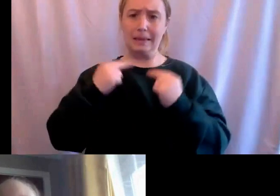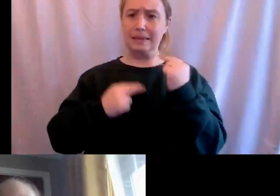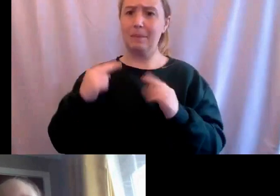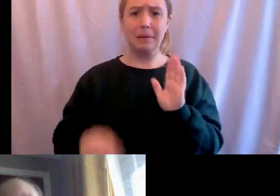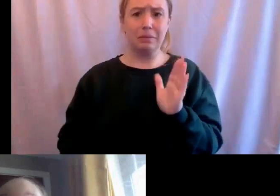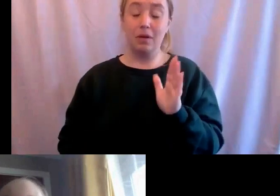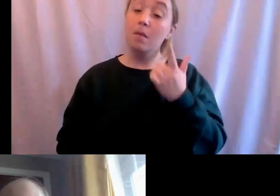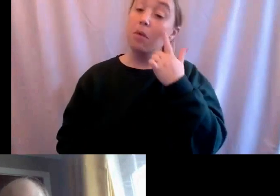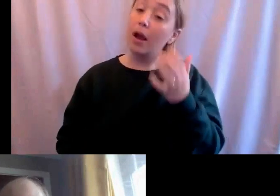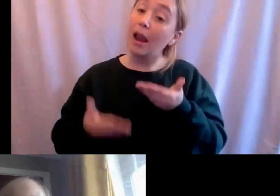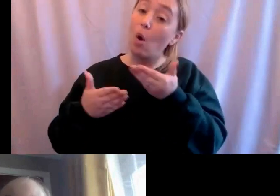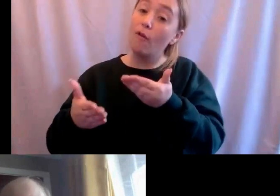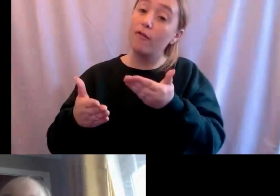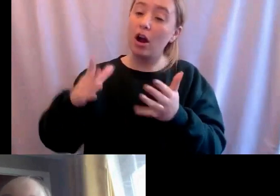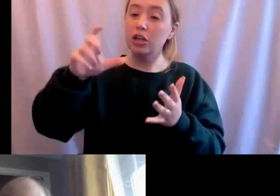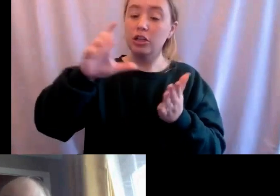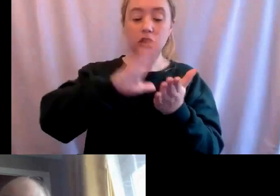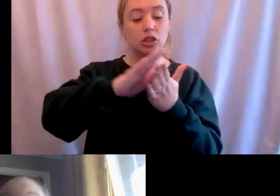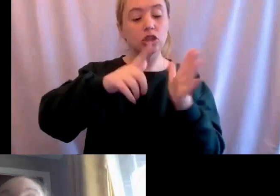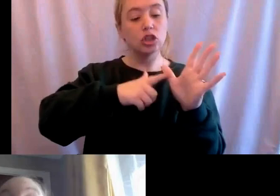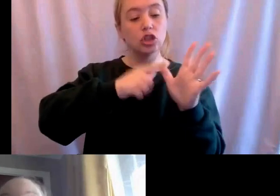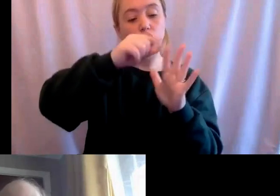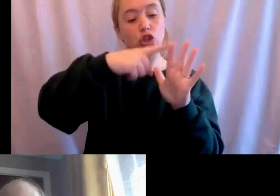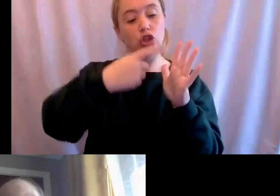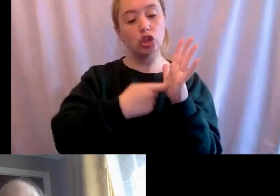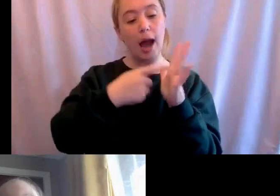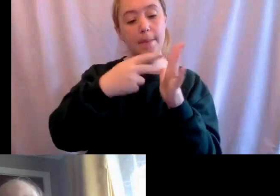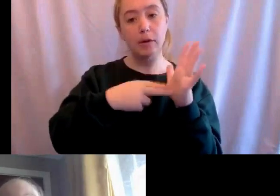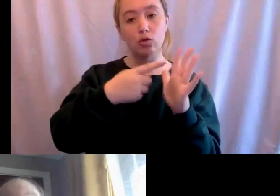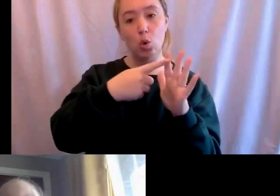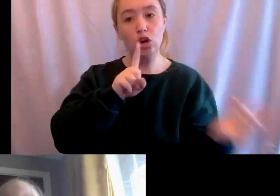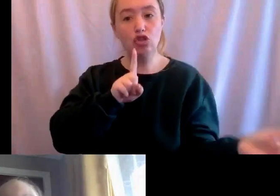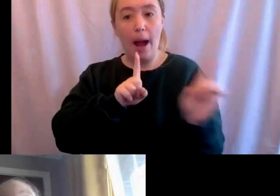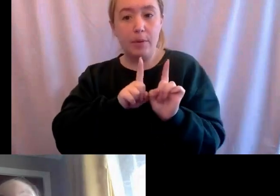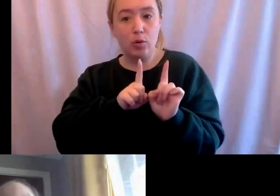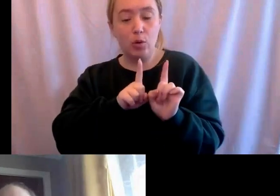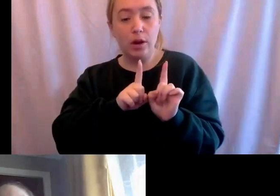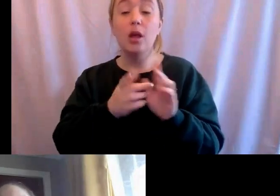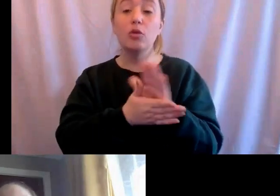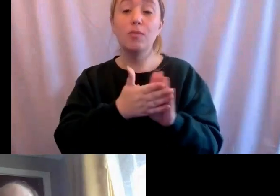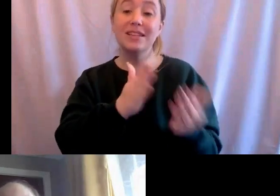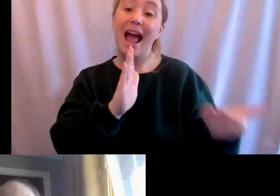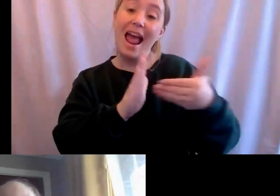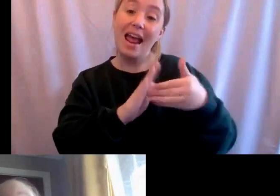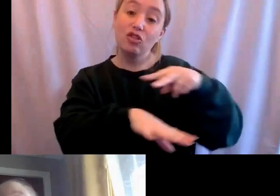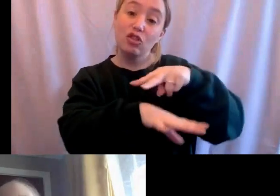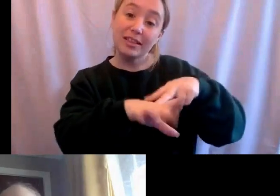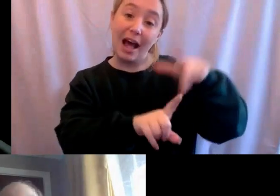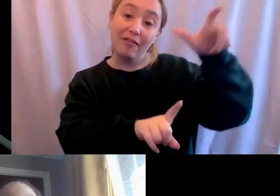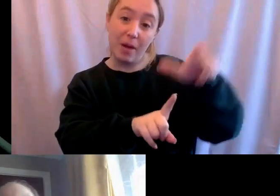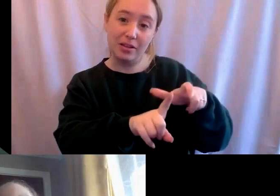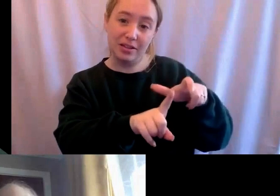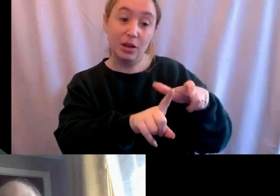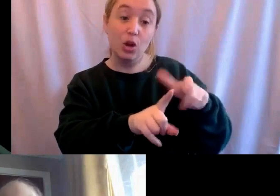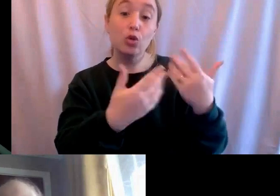chaperone. A chaperone is a member of staff who's trained in the procedure themselves so they can reassure you